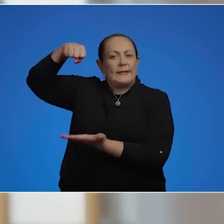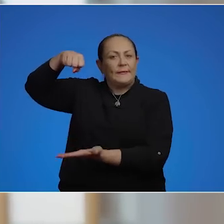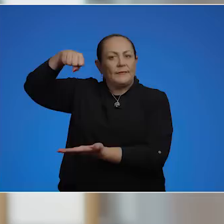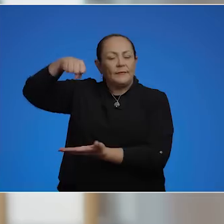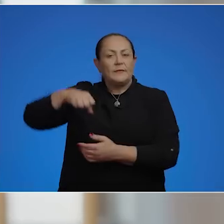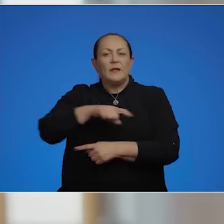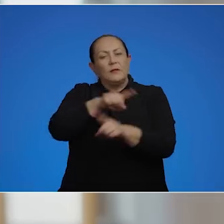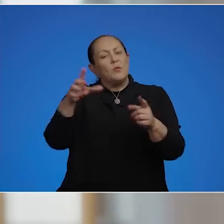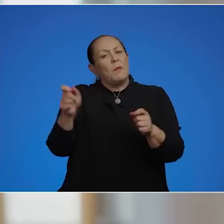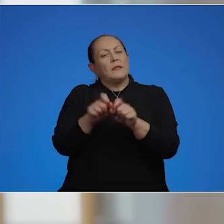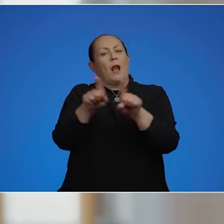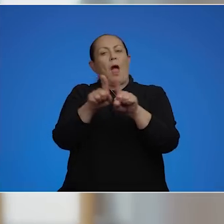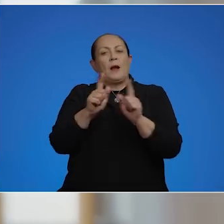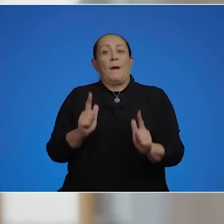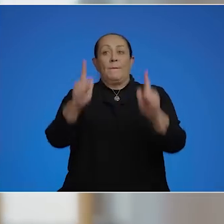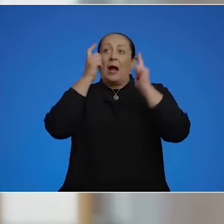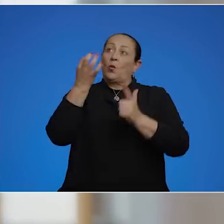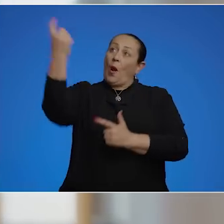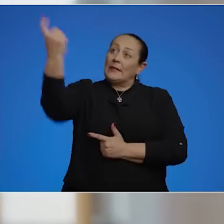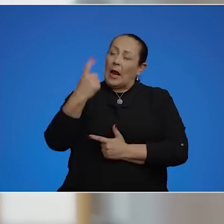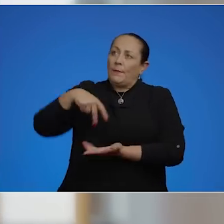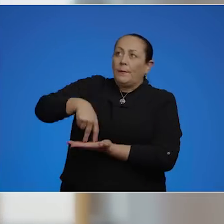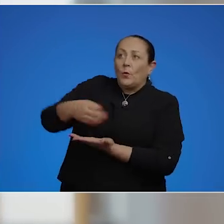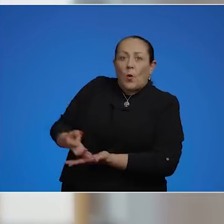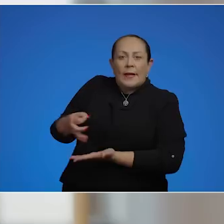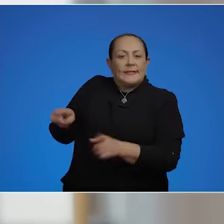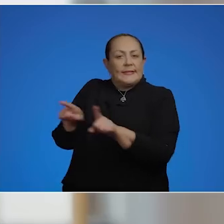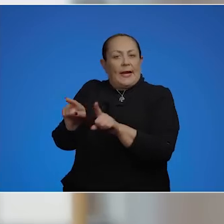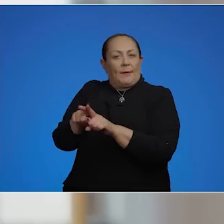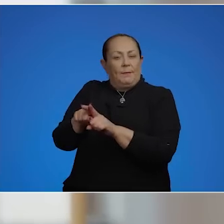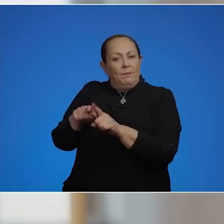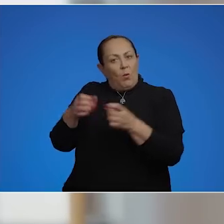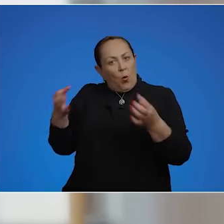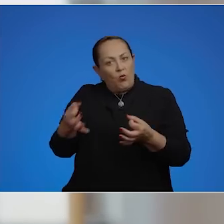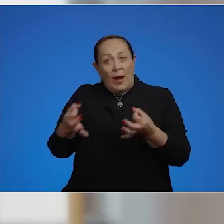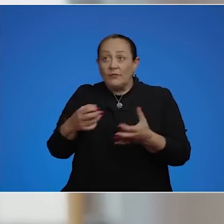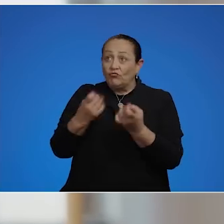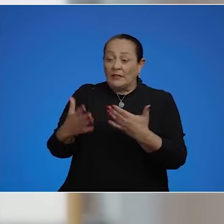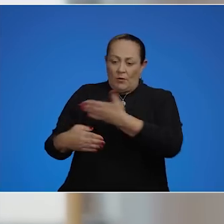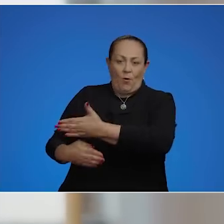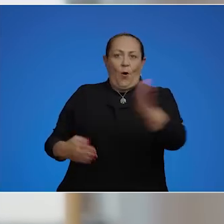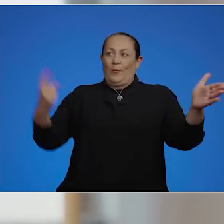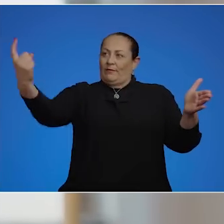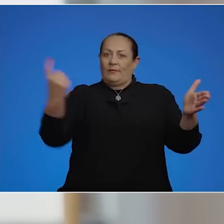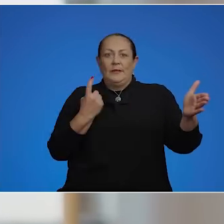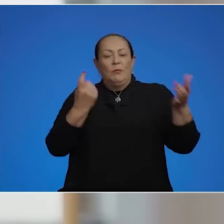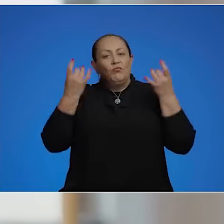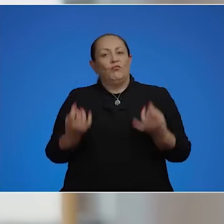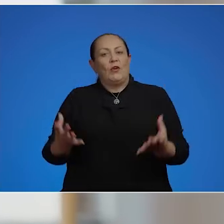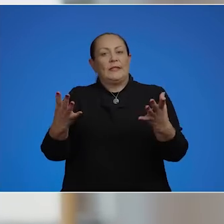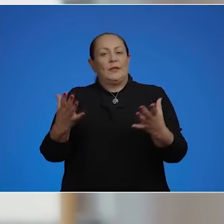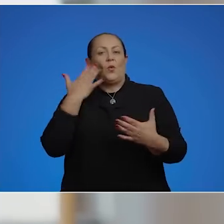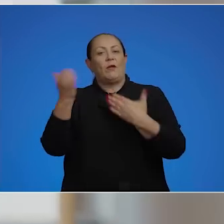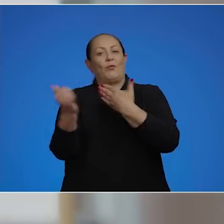Be like men waiting for their master to return from the wedding feast, ready to open the door as soon as he